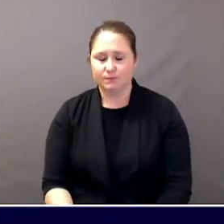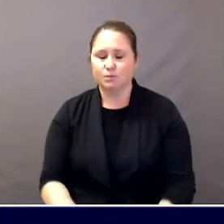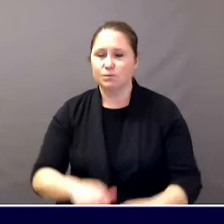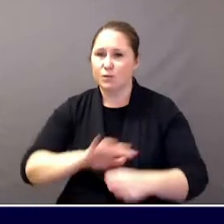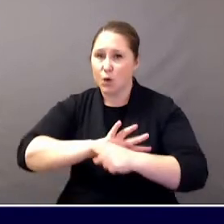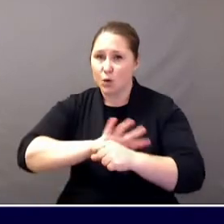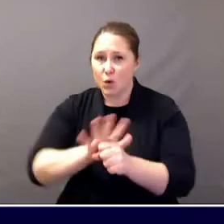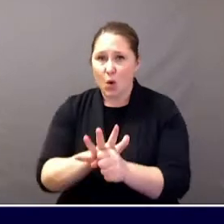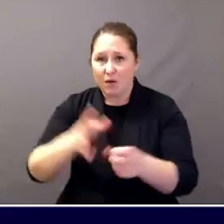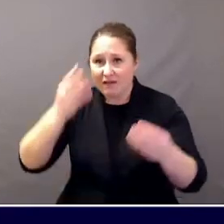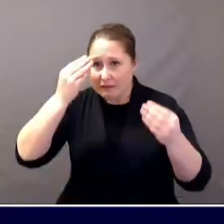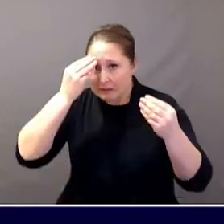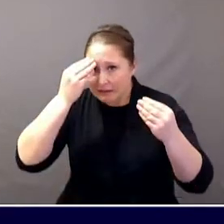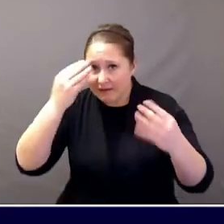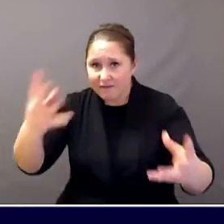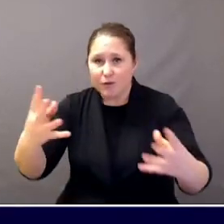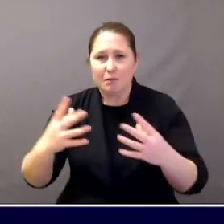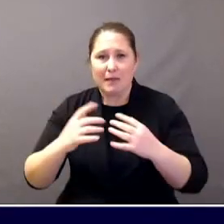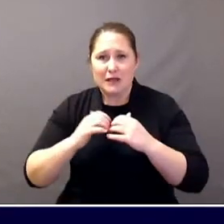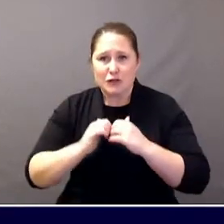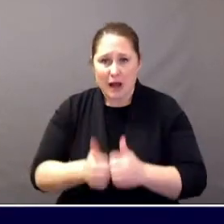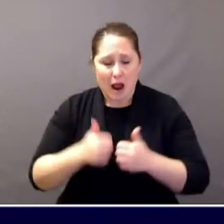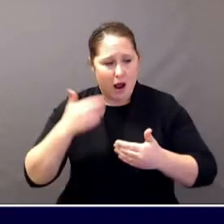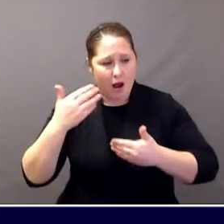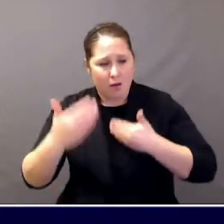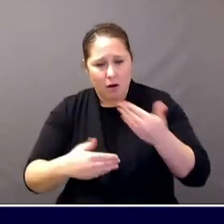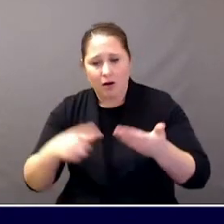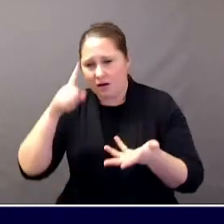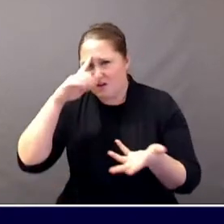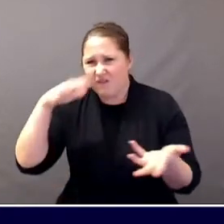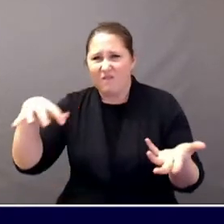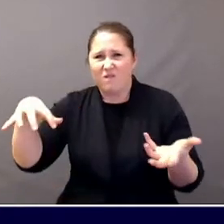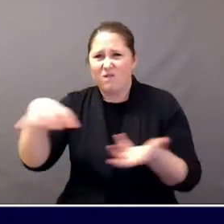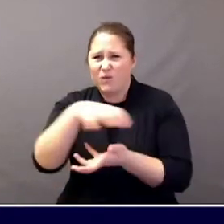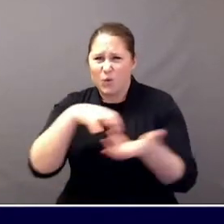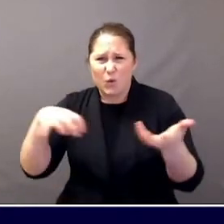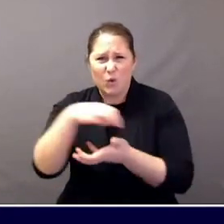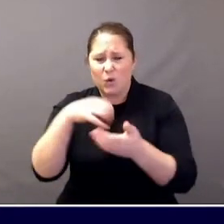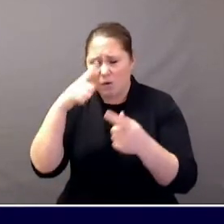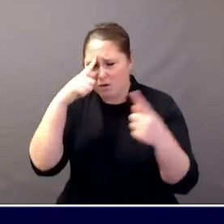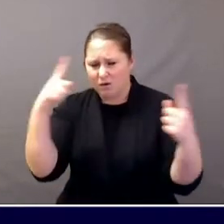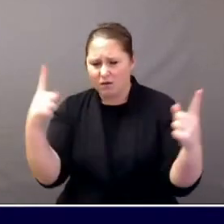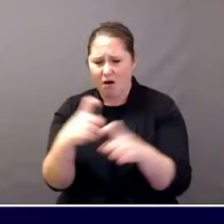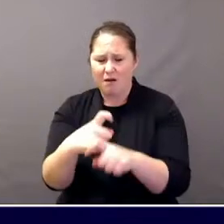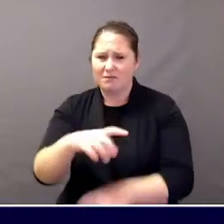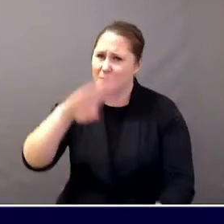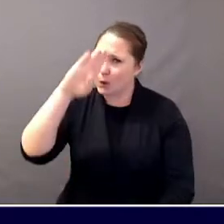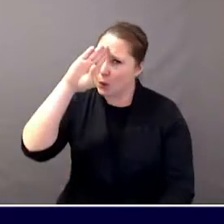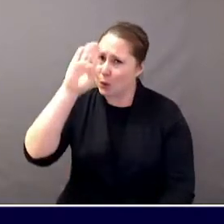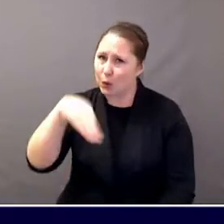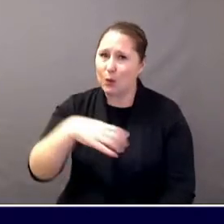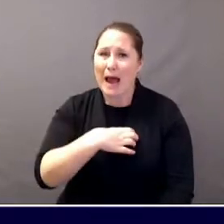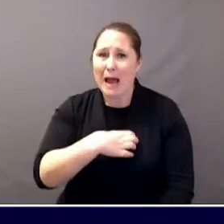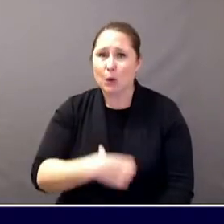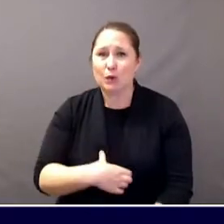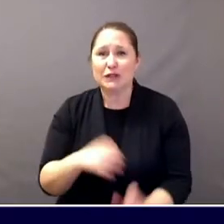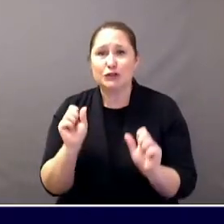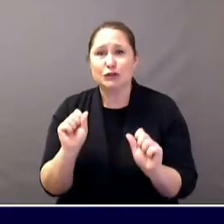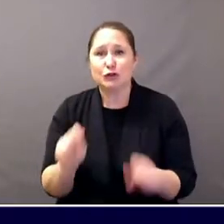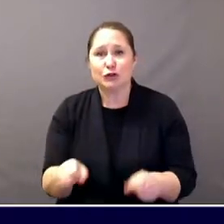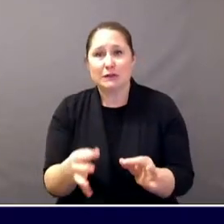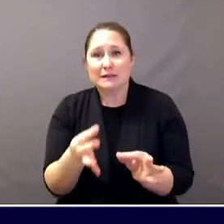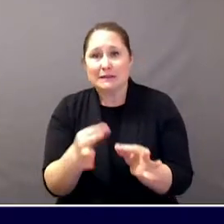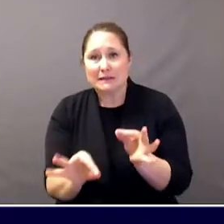and complicated. I wish more than anything I could give every person in Maine a simple date on the calendar, a ticket and a reservation